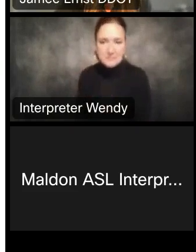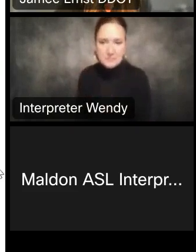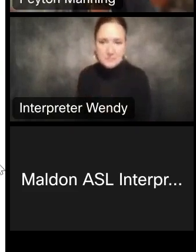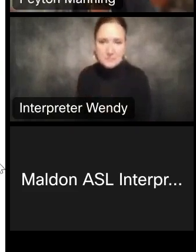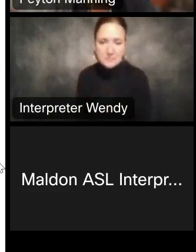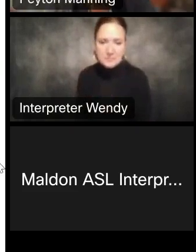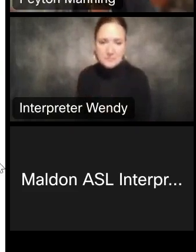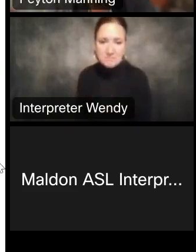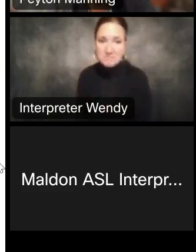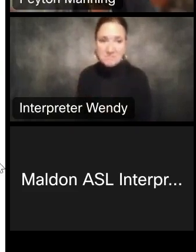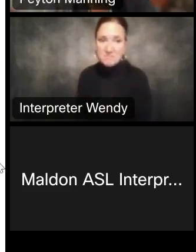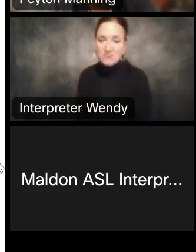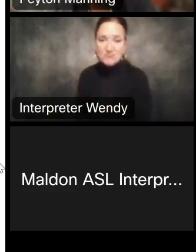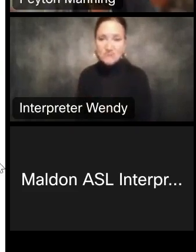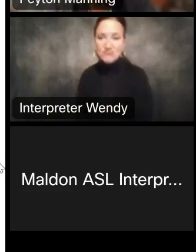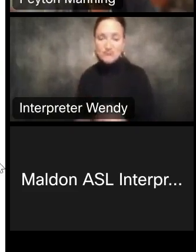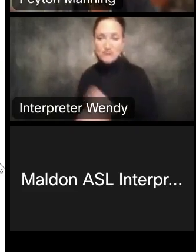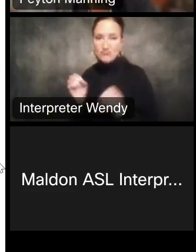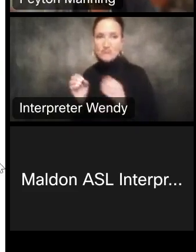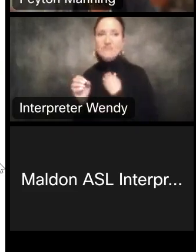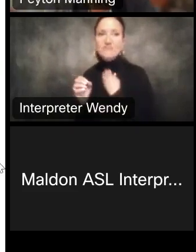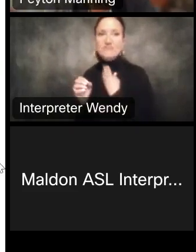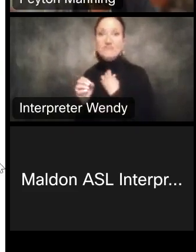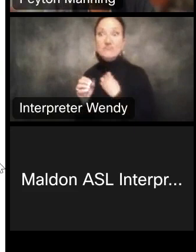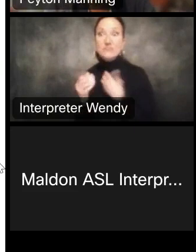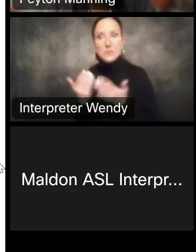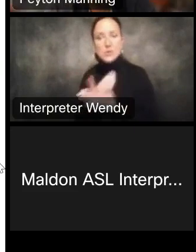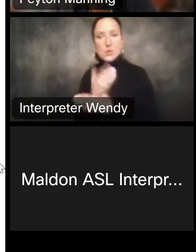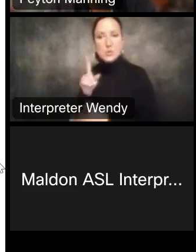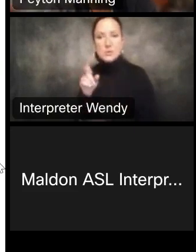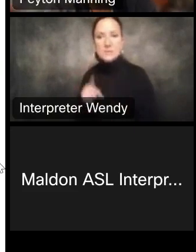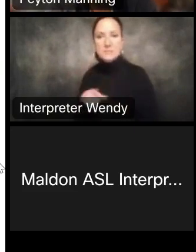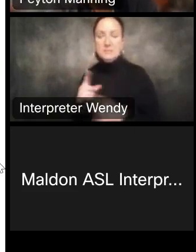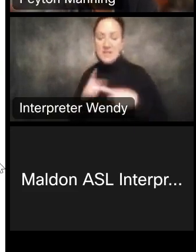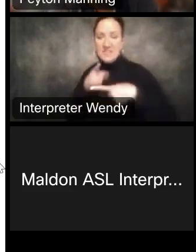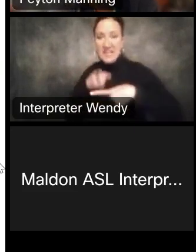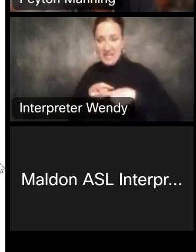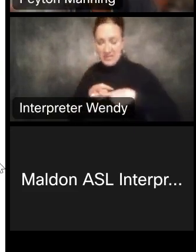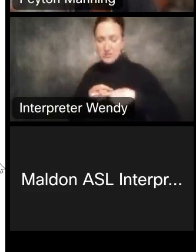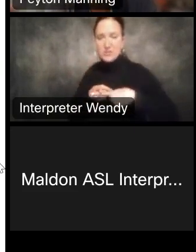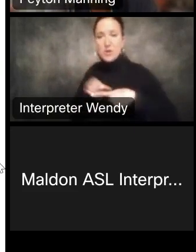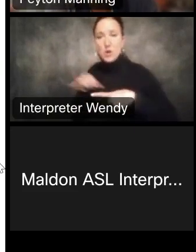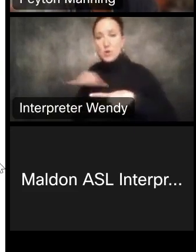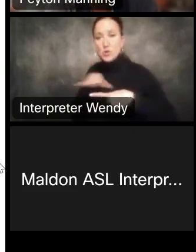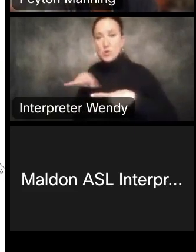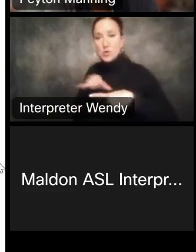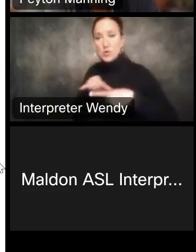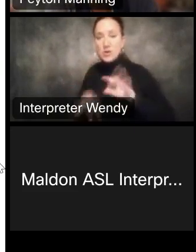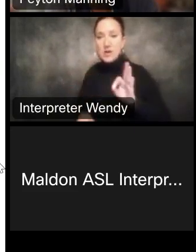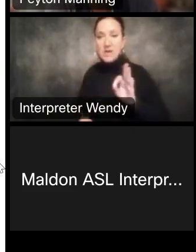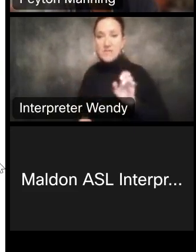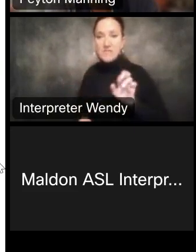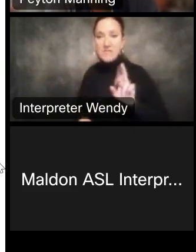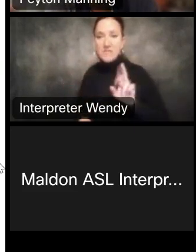Great, thank you. I see nothing new in the oh, I'm sorry, there is a new one. The intersection at New York and Fairview has a very long wait